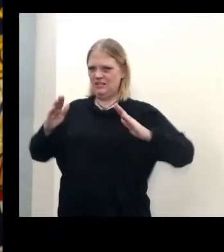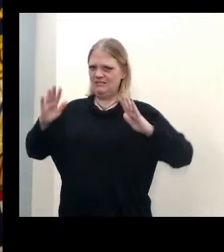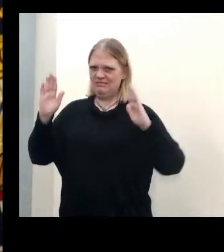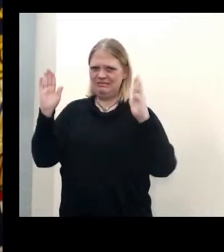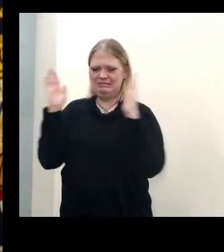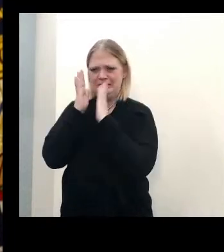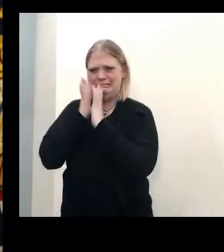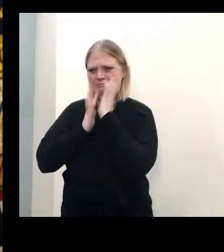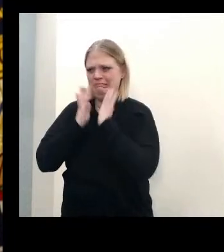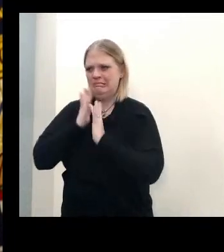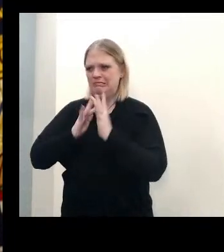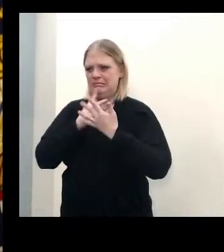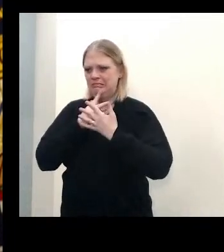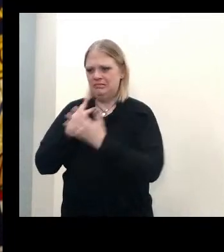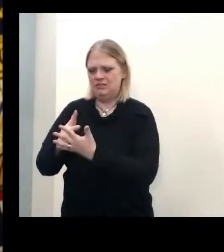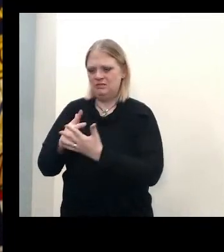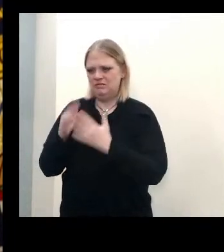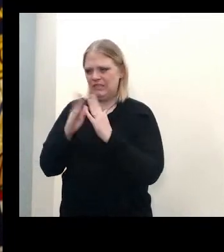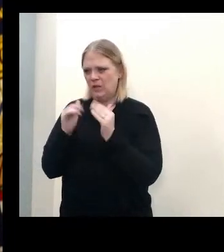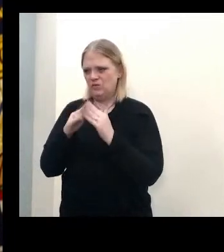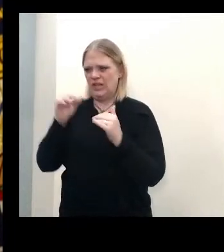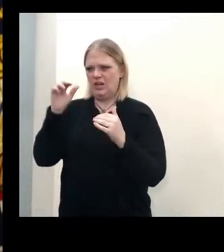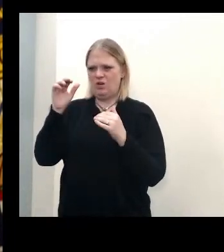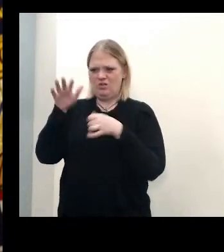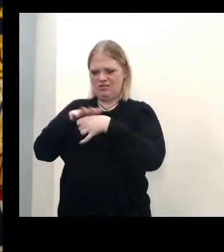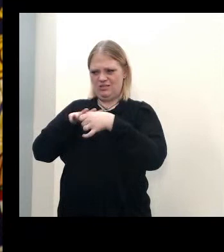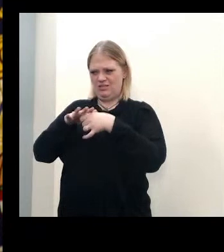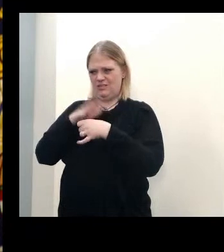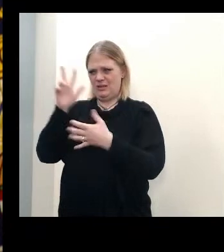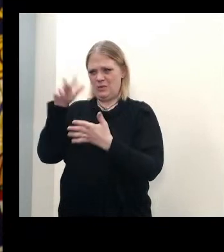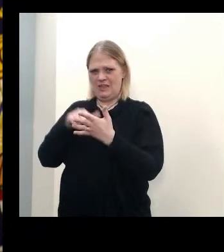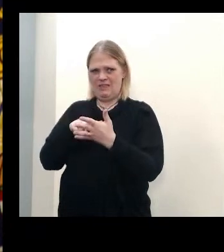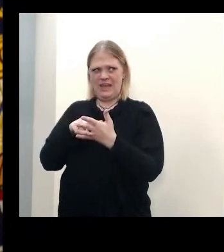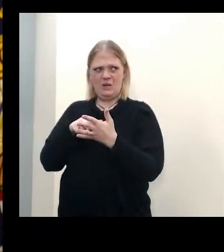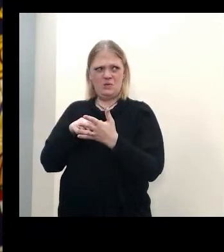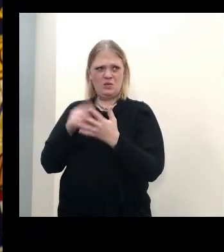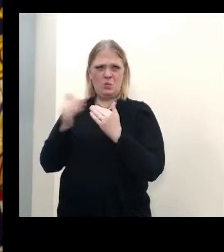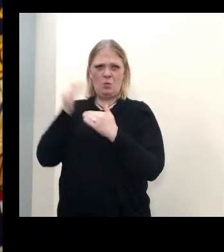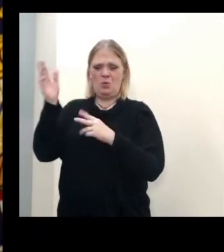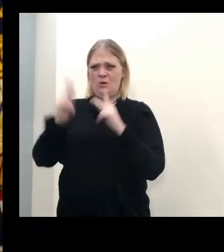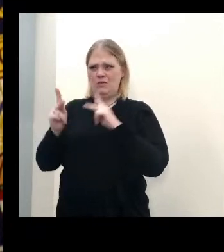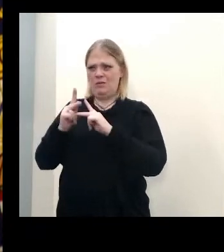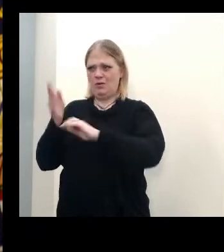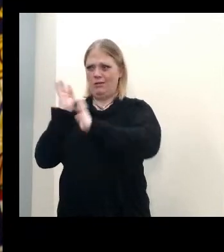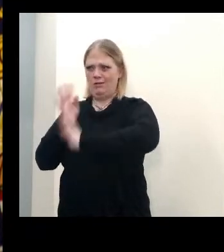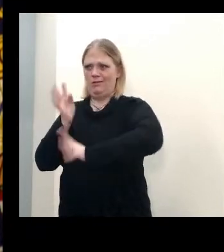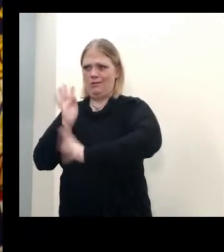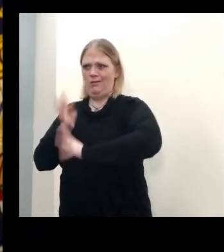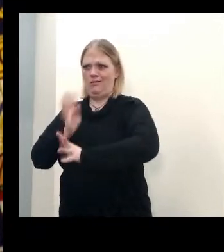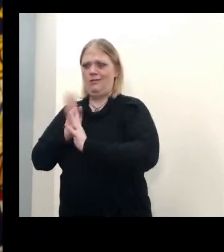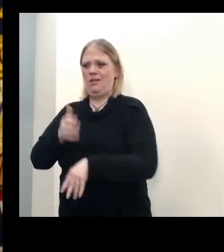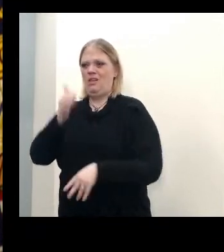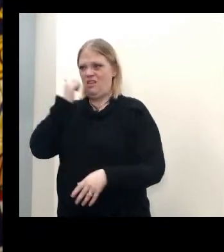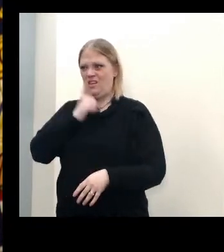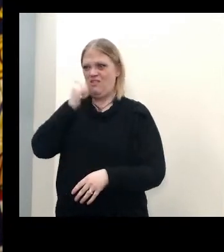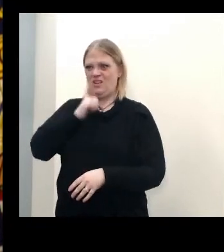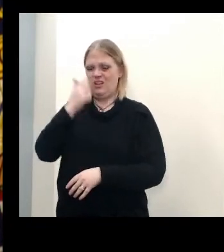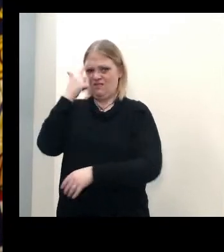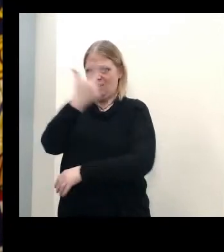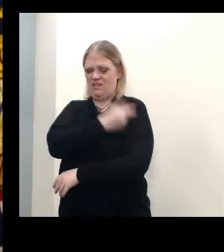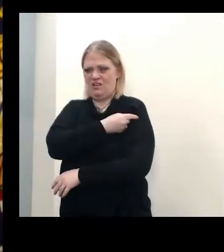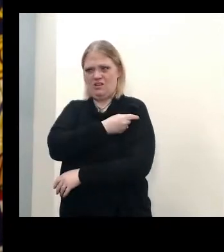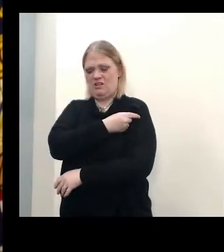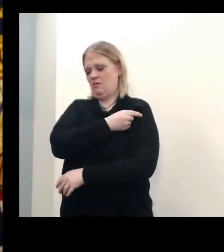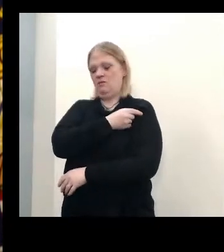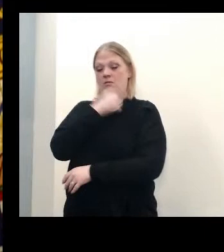area. If you're talking about 3,000 or more folks who'd be funneling through there every day to get the vaccine, I'm